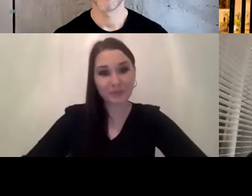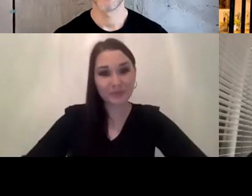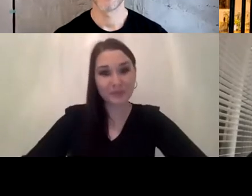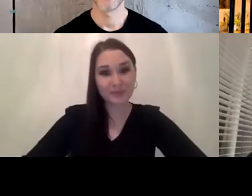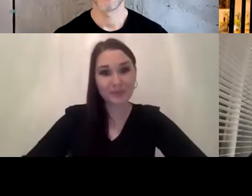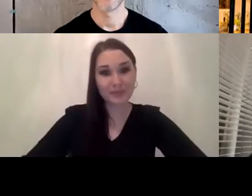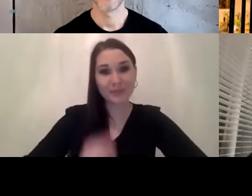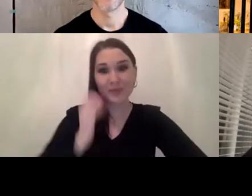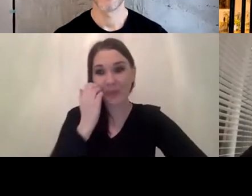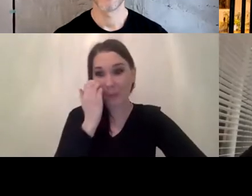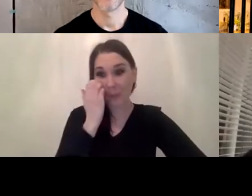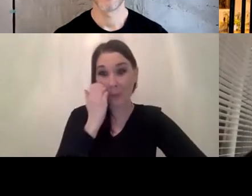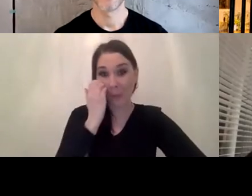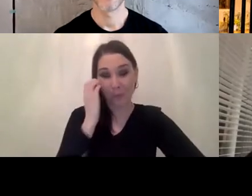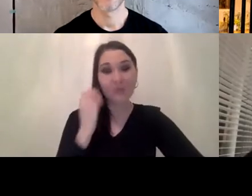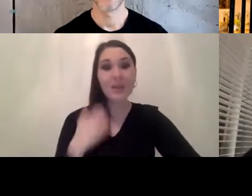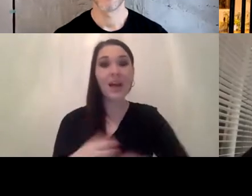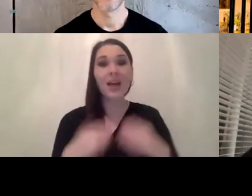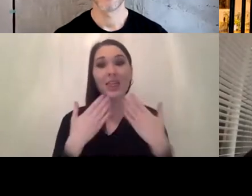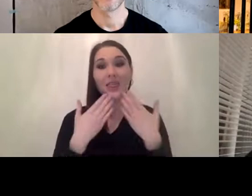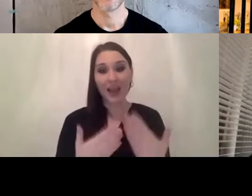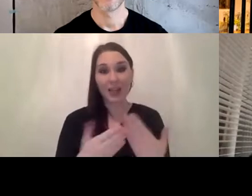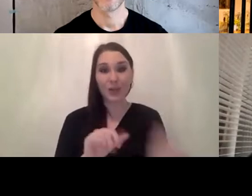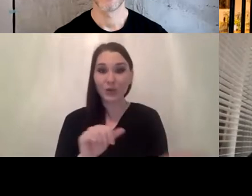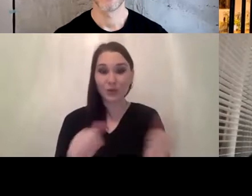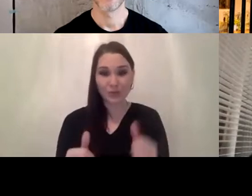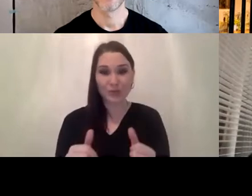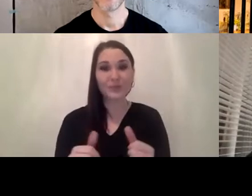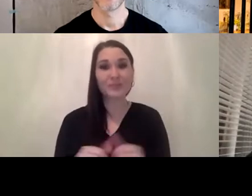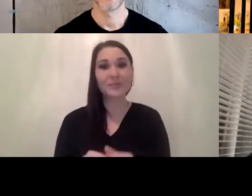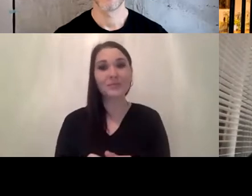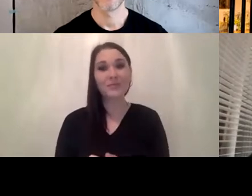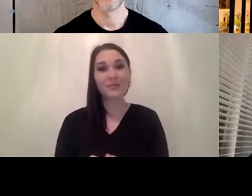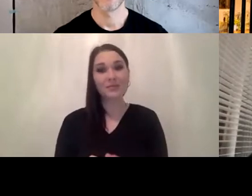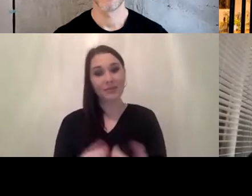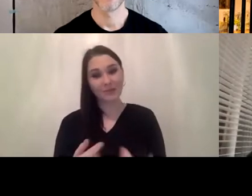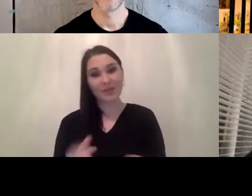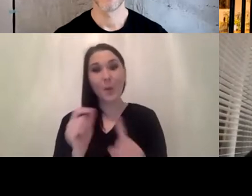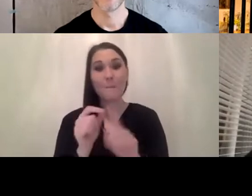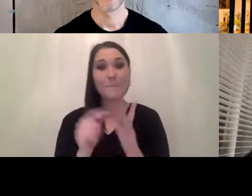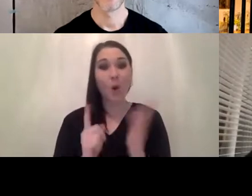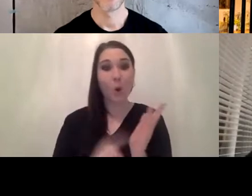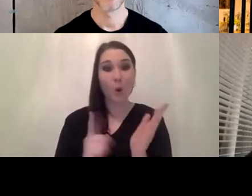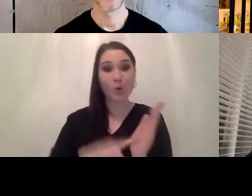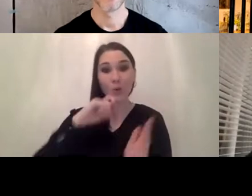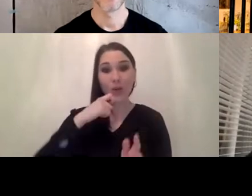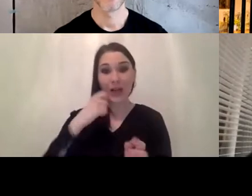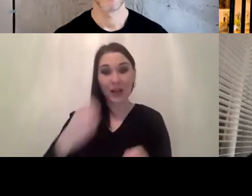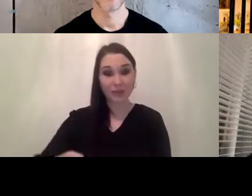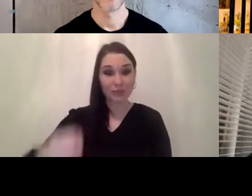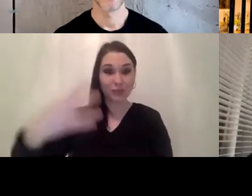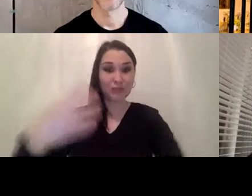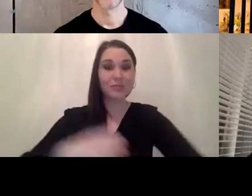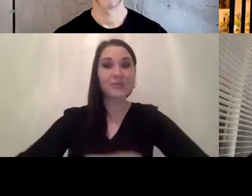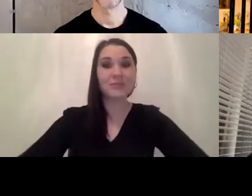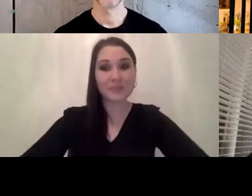Okay, thank you very much, Now. As true Soda Social style, we'll be bringing up a poll any second now. That should appear on